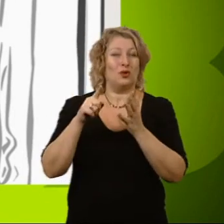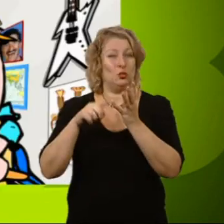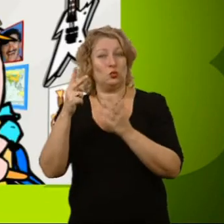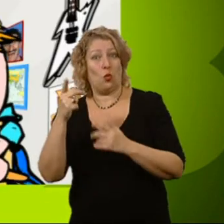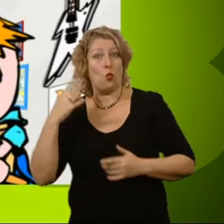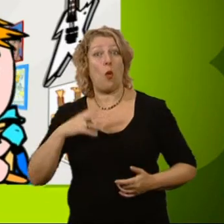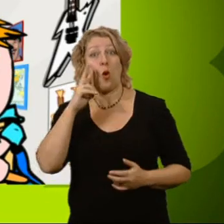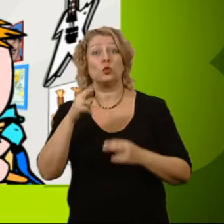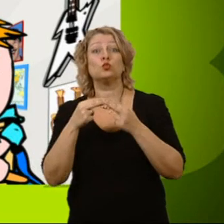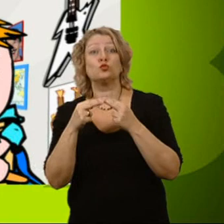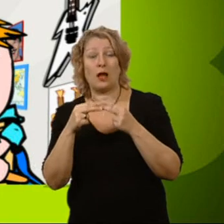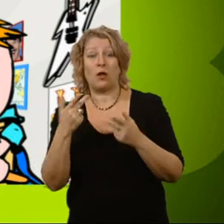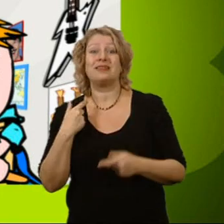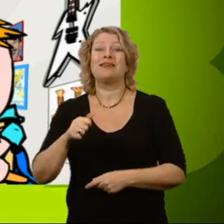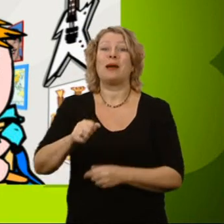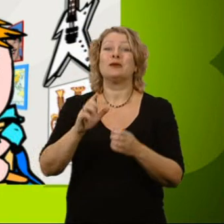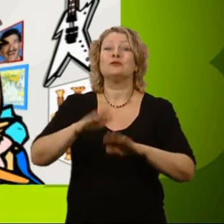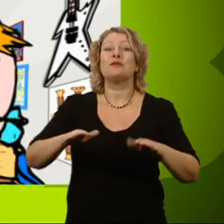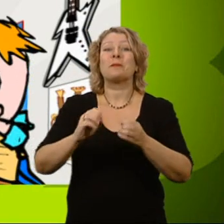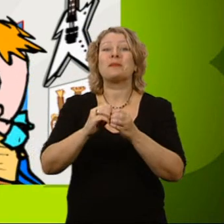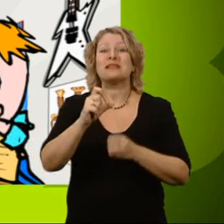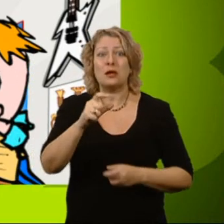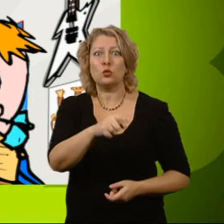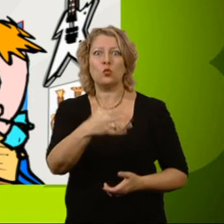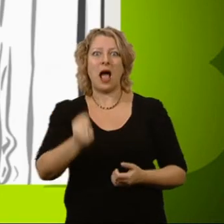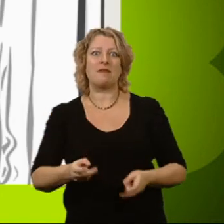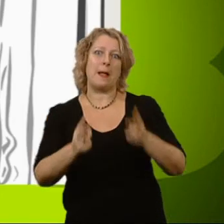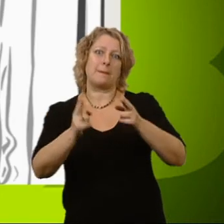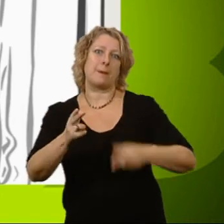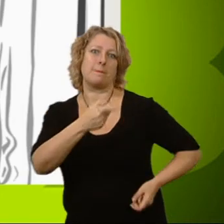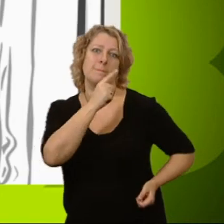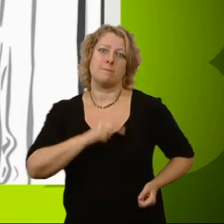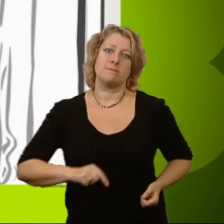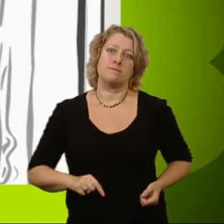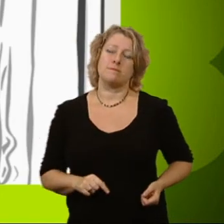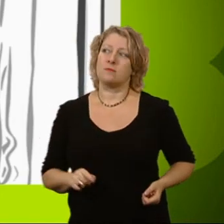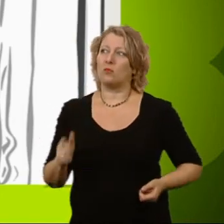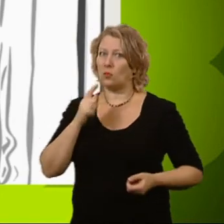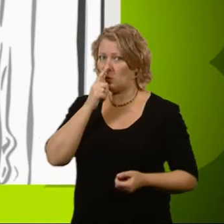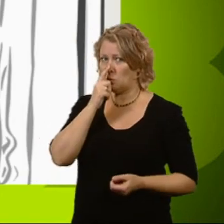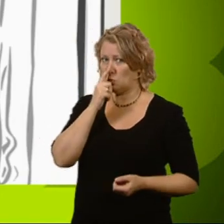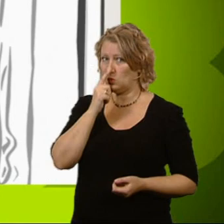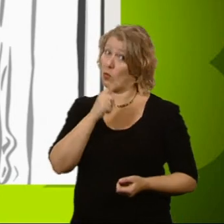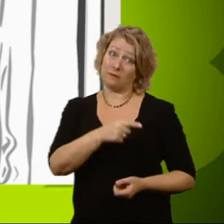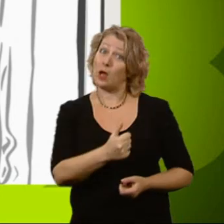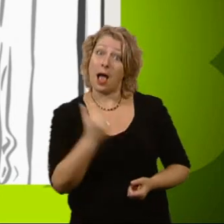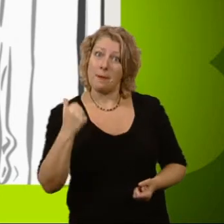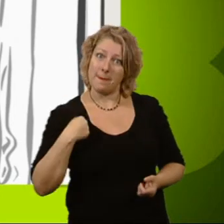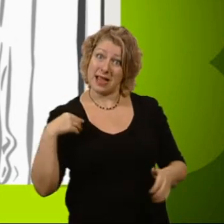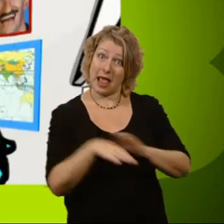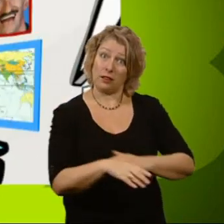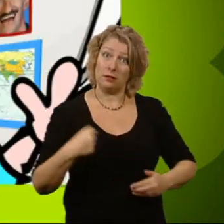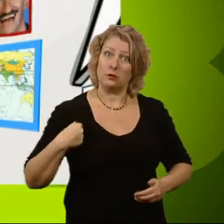watch News Round, and we turned on Children's BBC, and you're on it doing a clip show. Well, if you don't come out, I'm coming